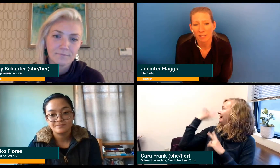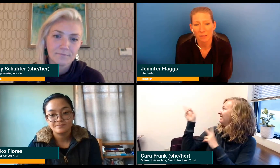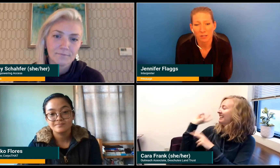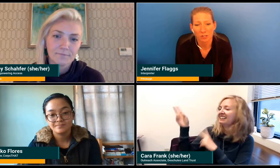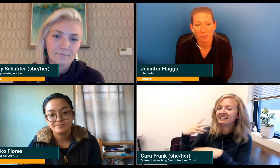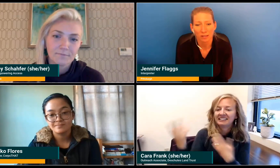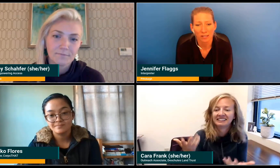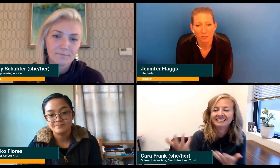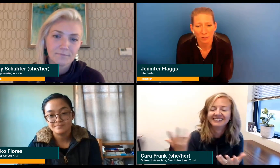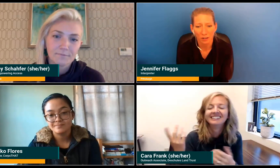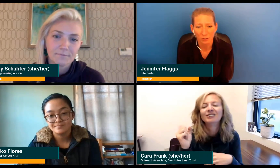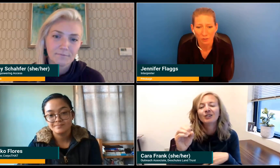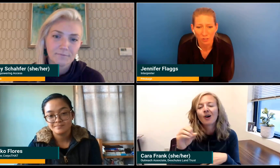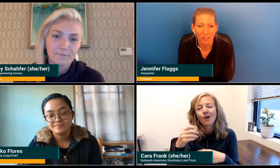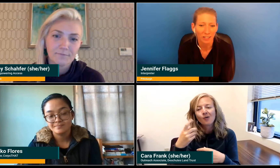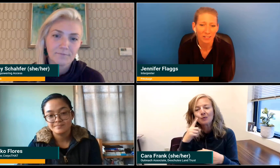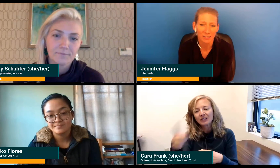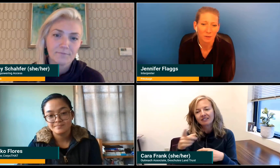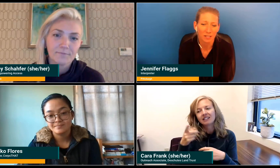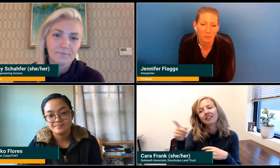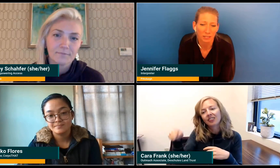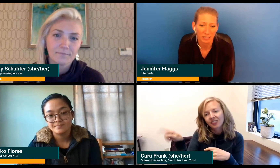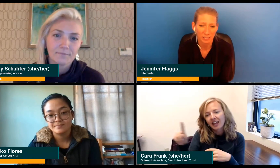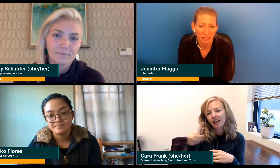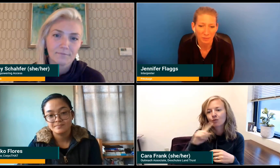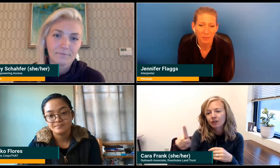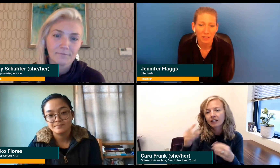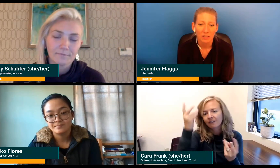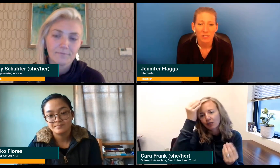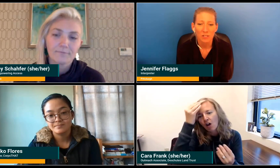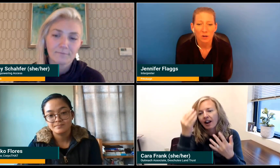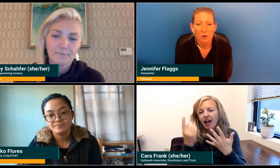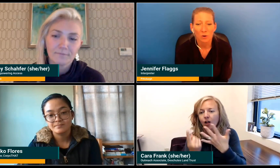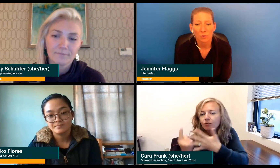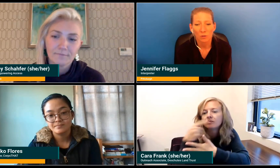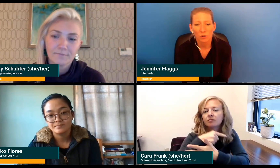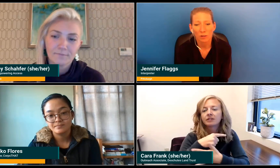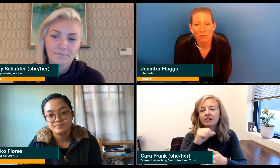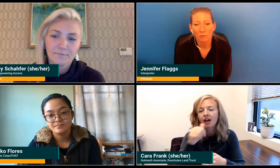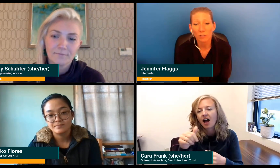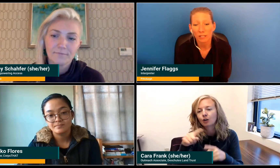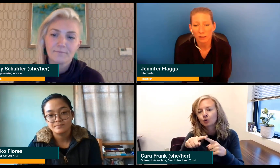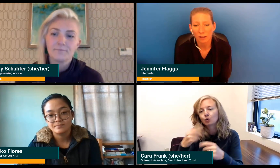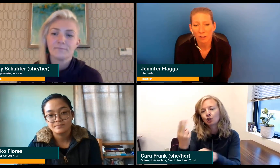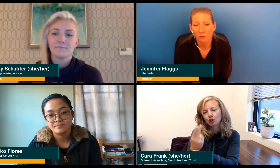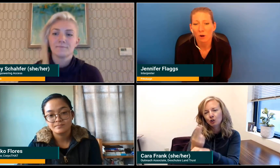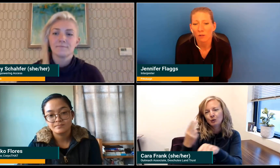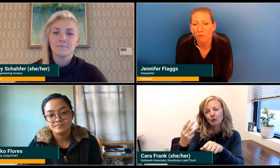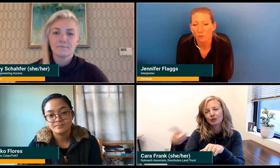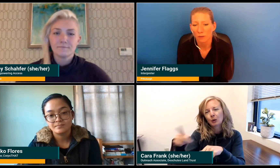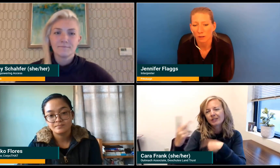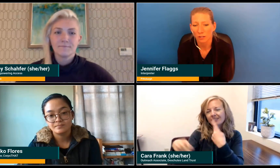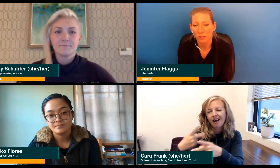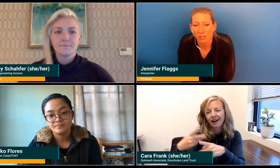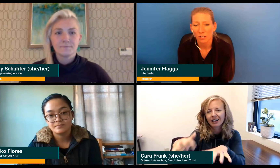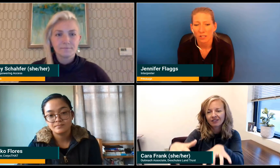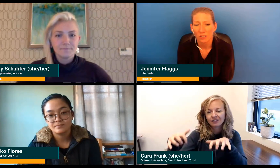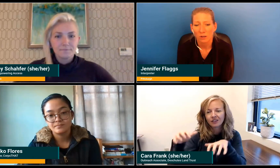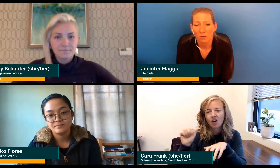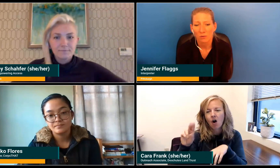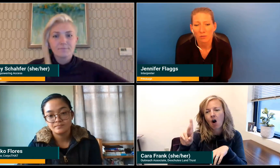and by the time I turn my head to figure out who's talking, it's impossible. I can't see them. So they've really thought through all of those